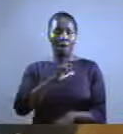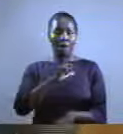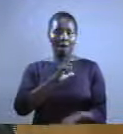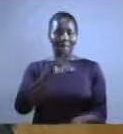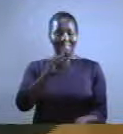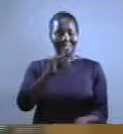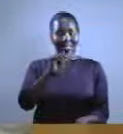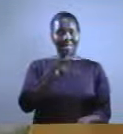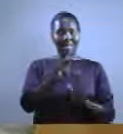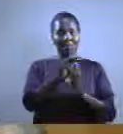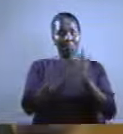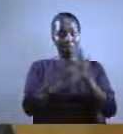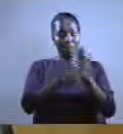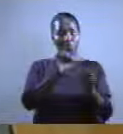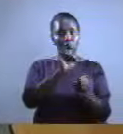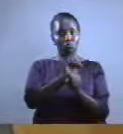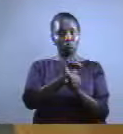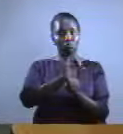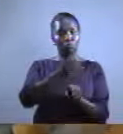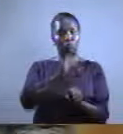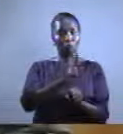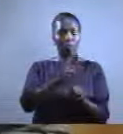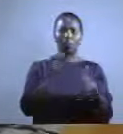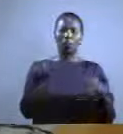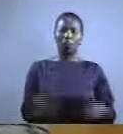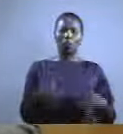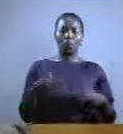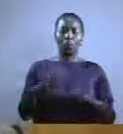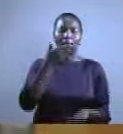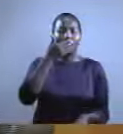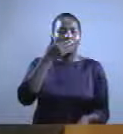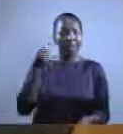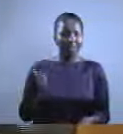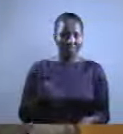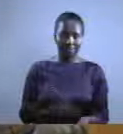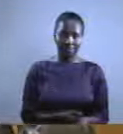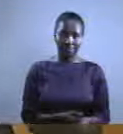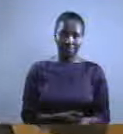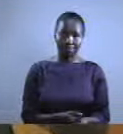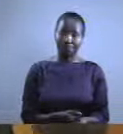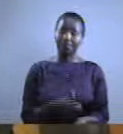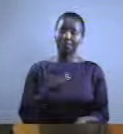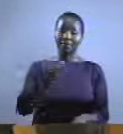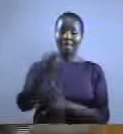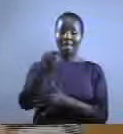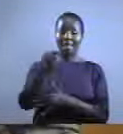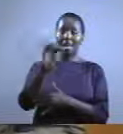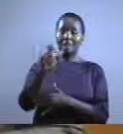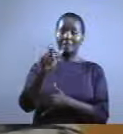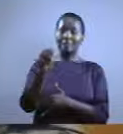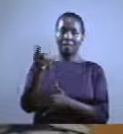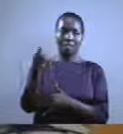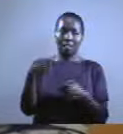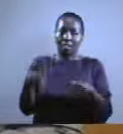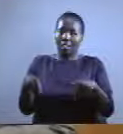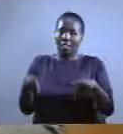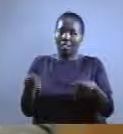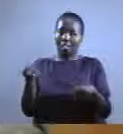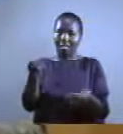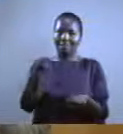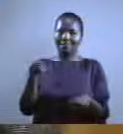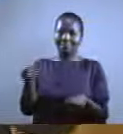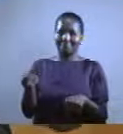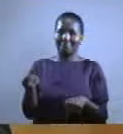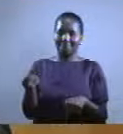DA policy on jobs is #1. The ANC cannot stand this, Mr. Speaker.